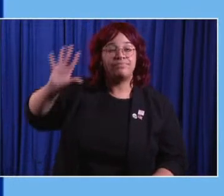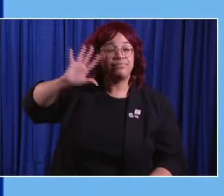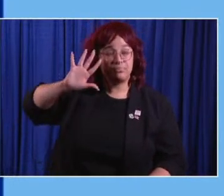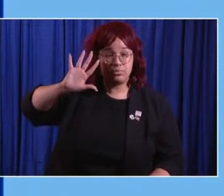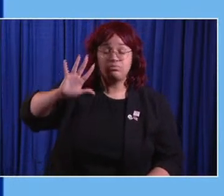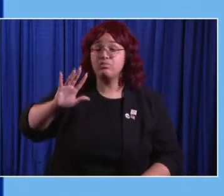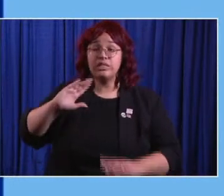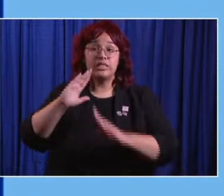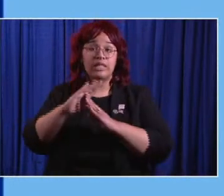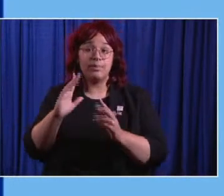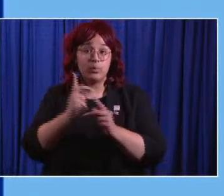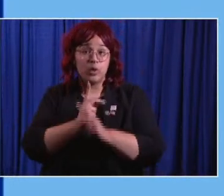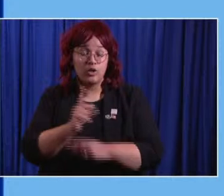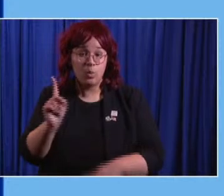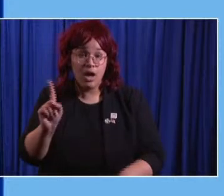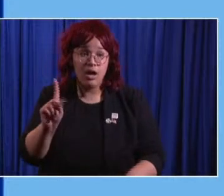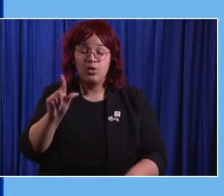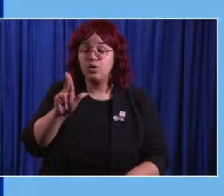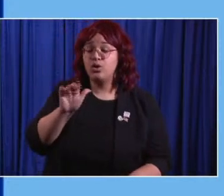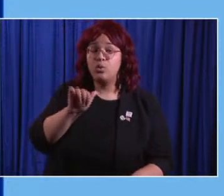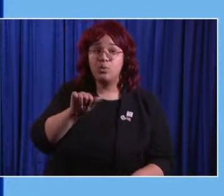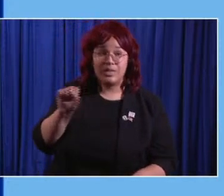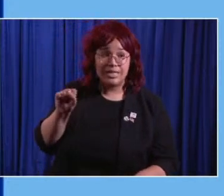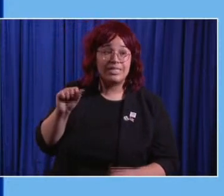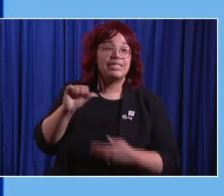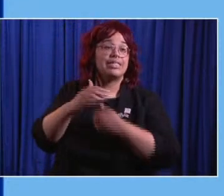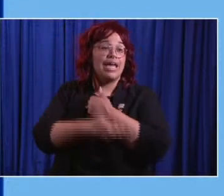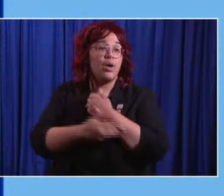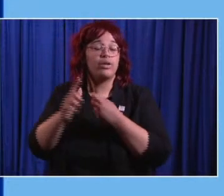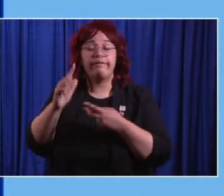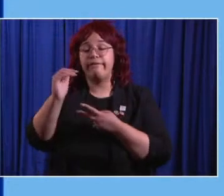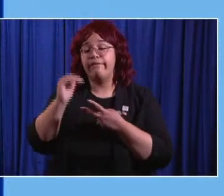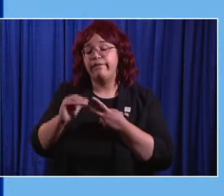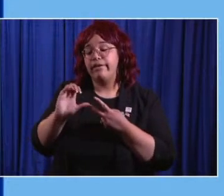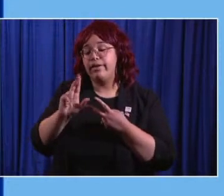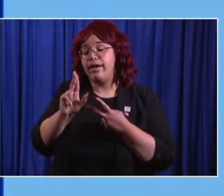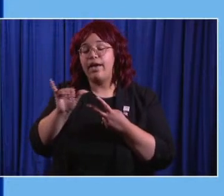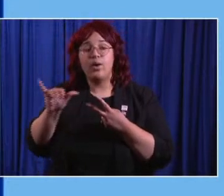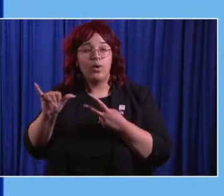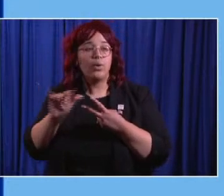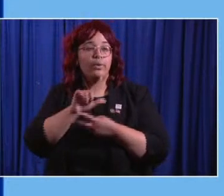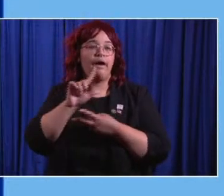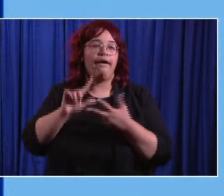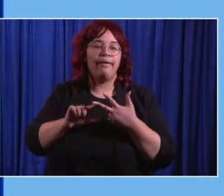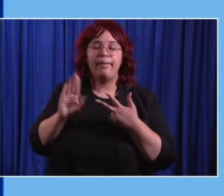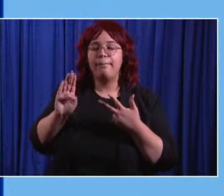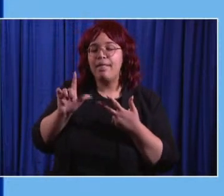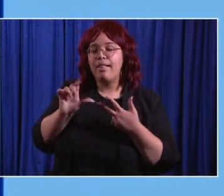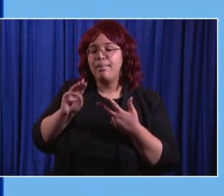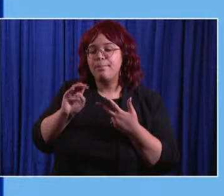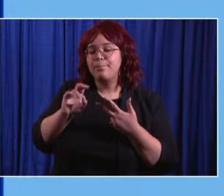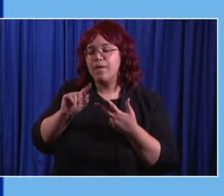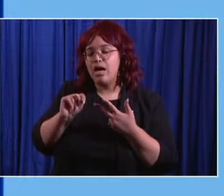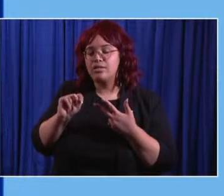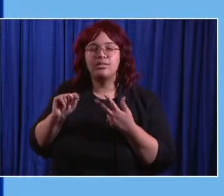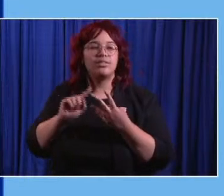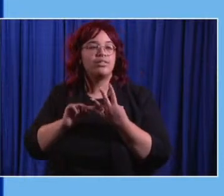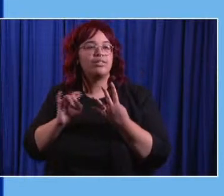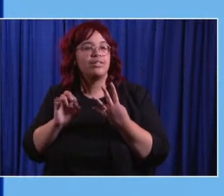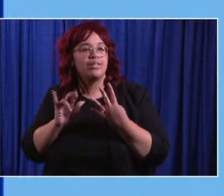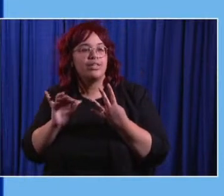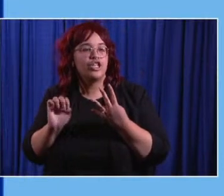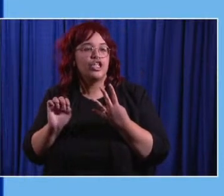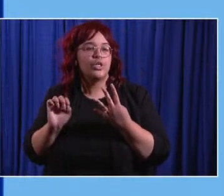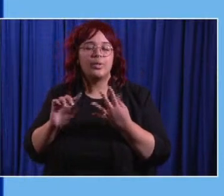Lucas County, next is Cuyahoga County, then Belmont County, Erie, Ashtabula, Defiance. Then we get down to Madison